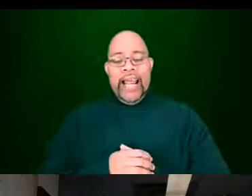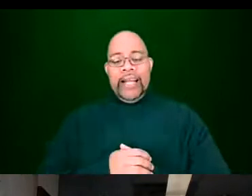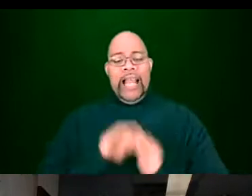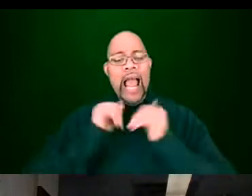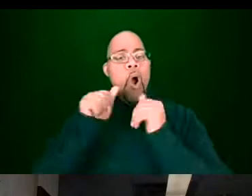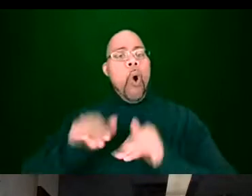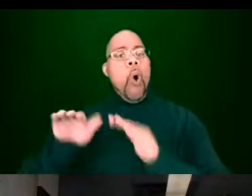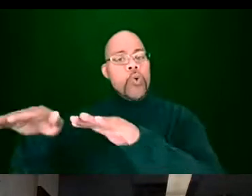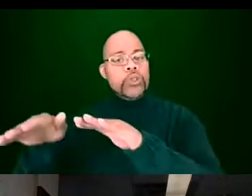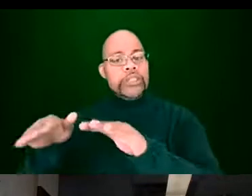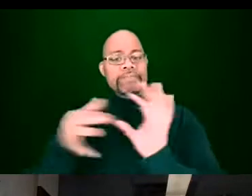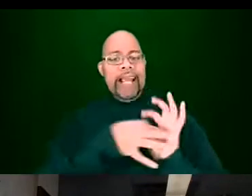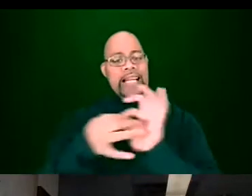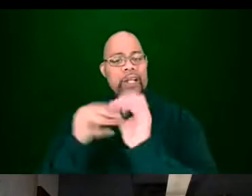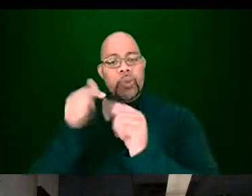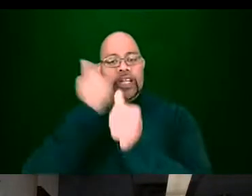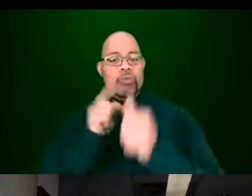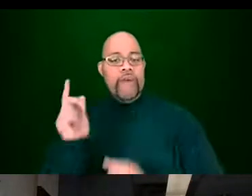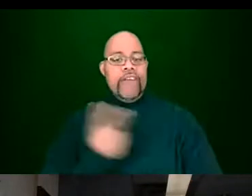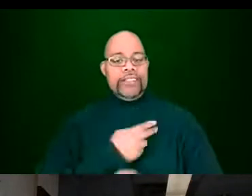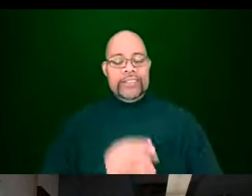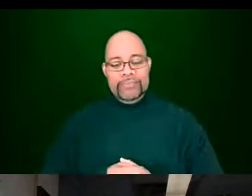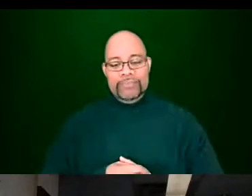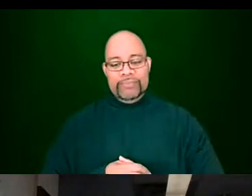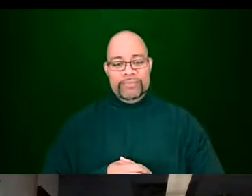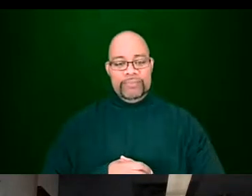the ocean is connected to each one of us.